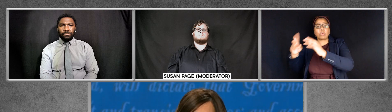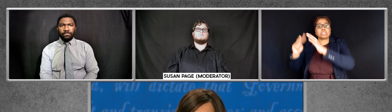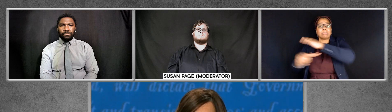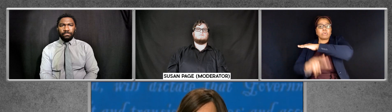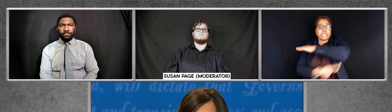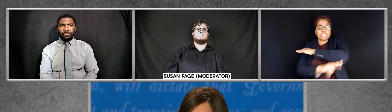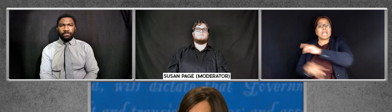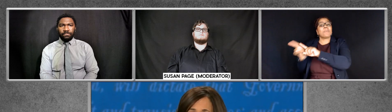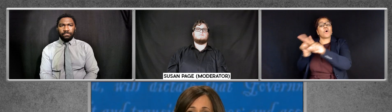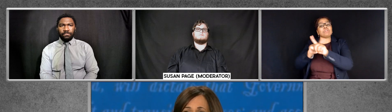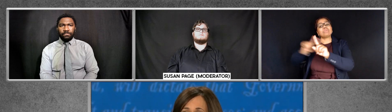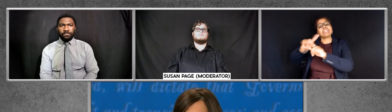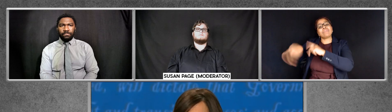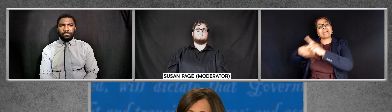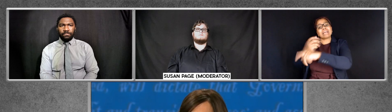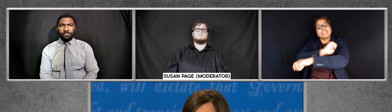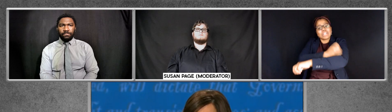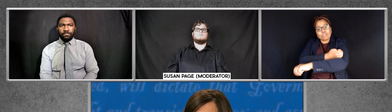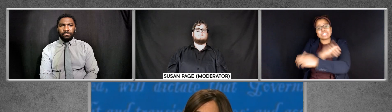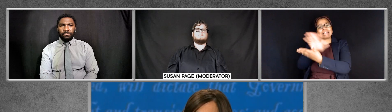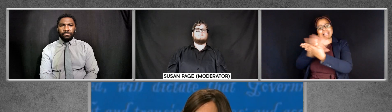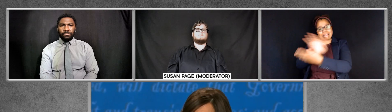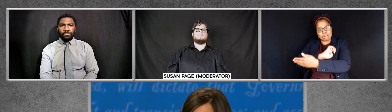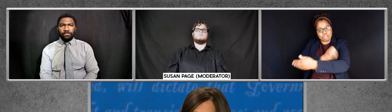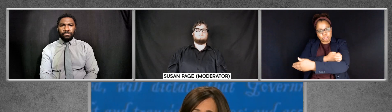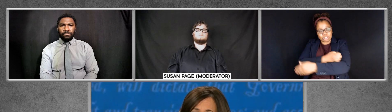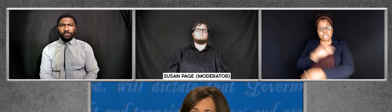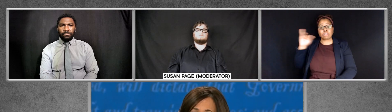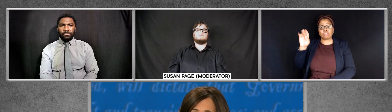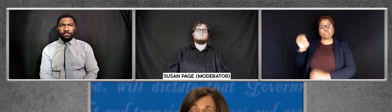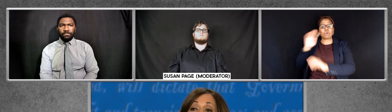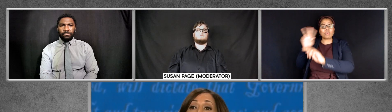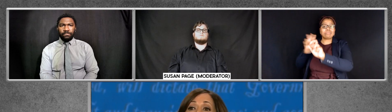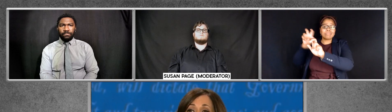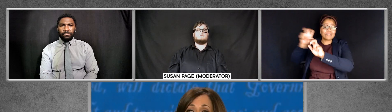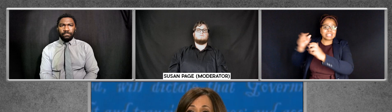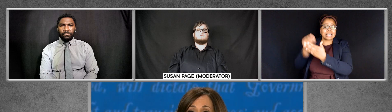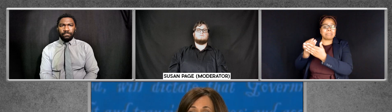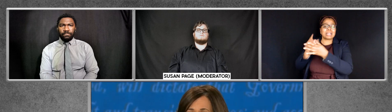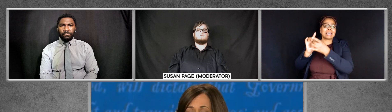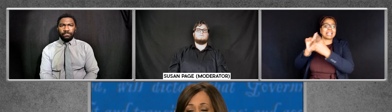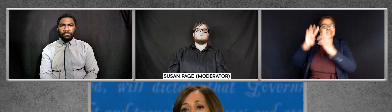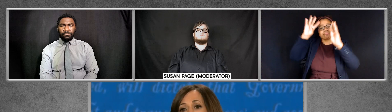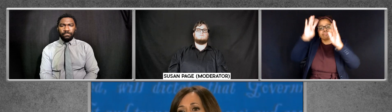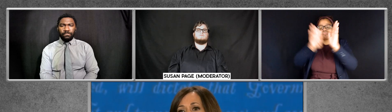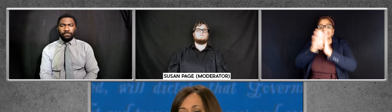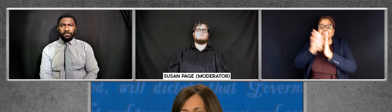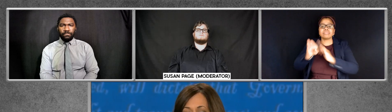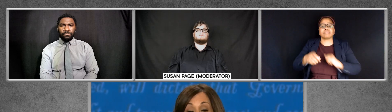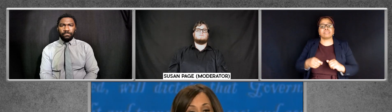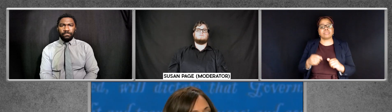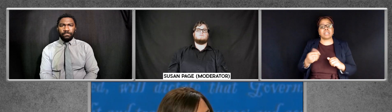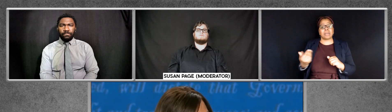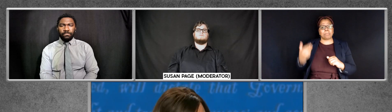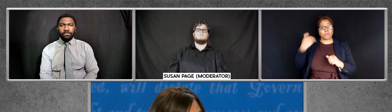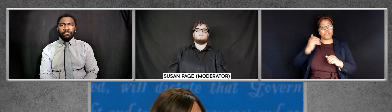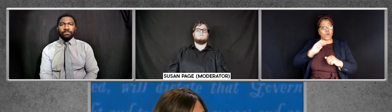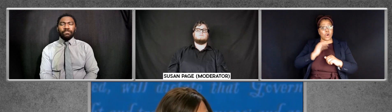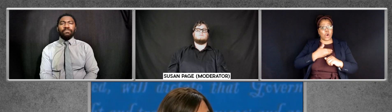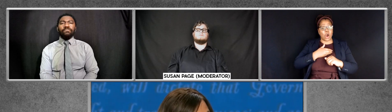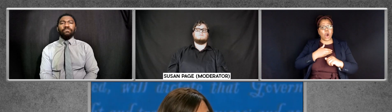renewable energy. Joe is going to invest that money in what we need to do around innovation. There was a time when our country believed